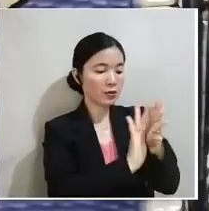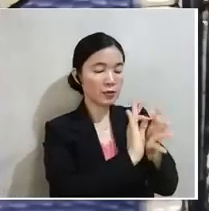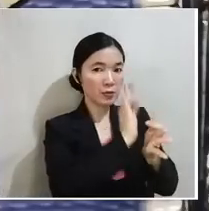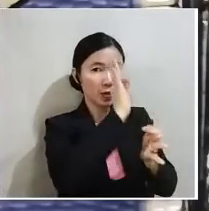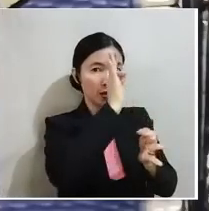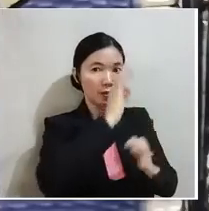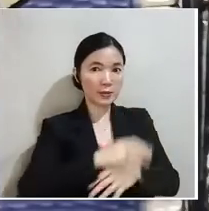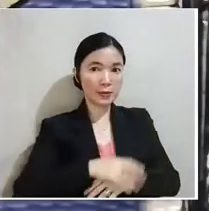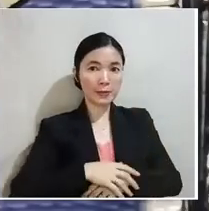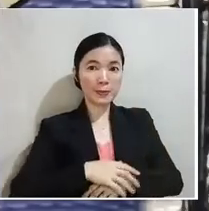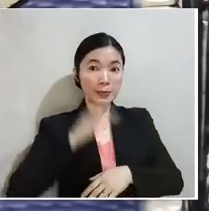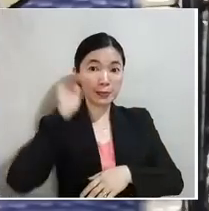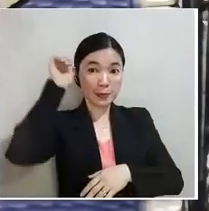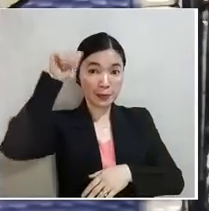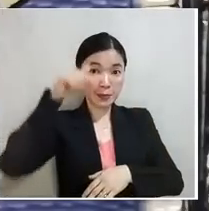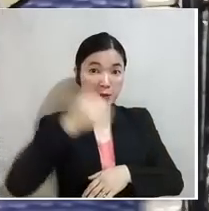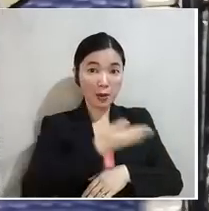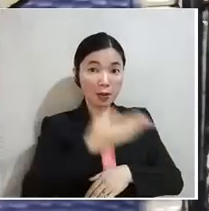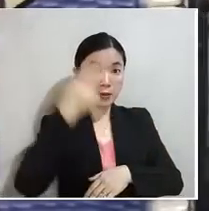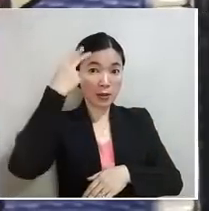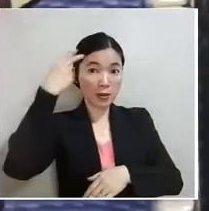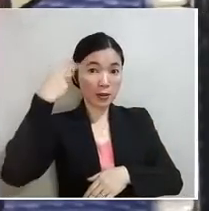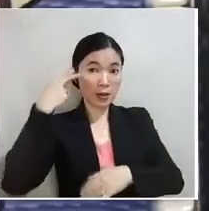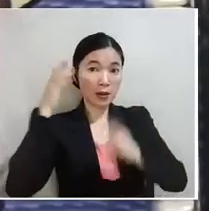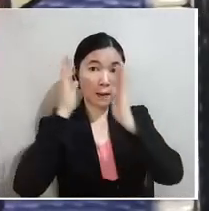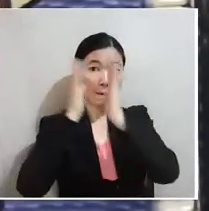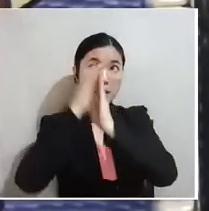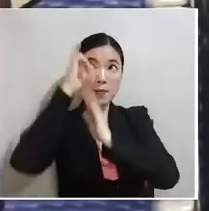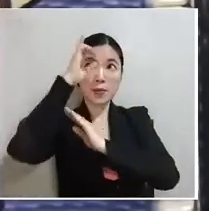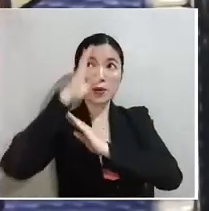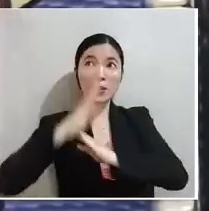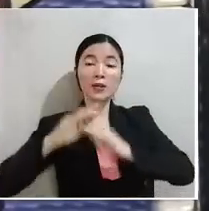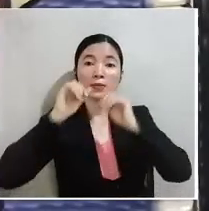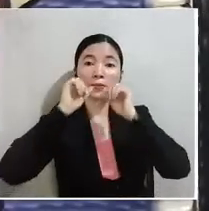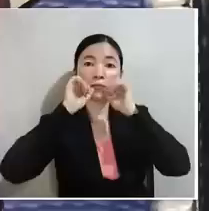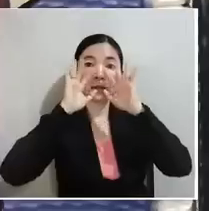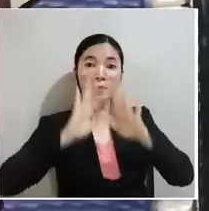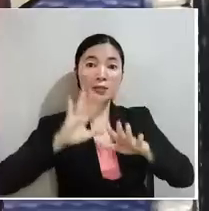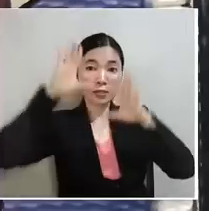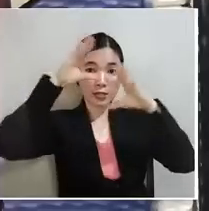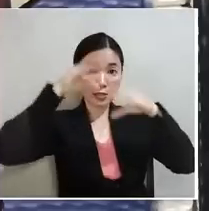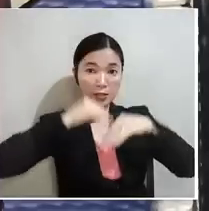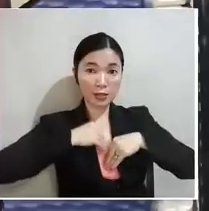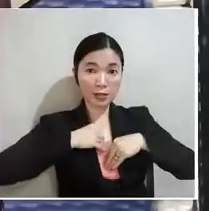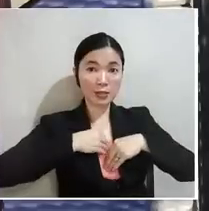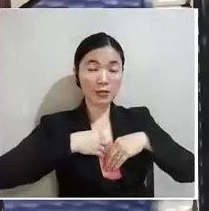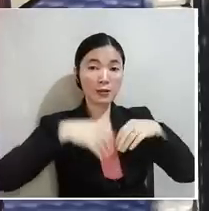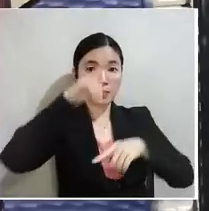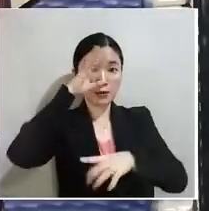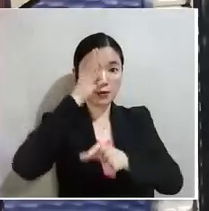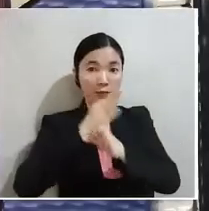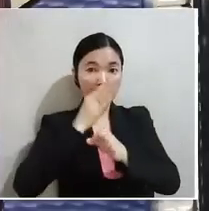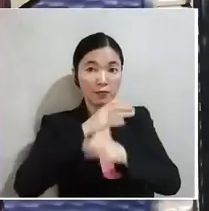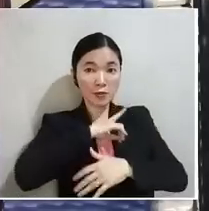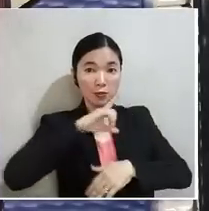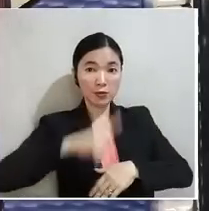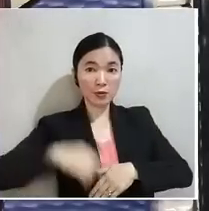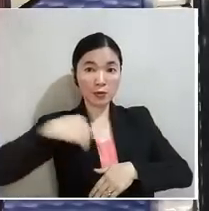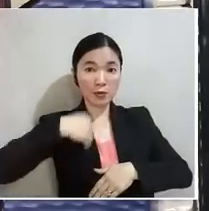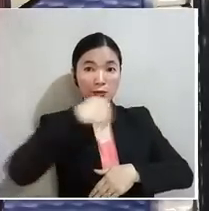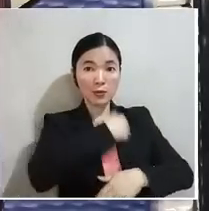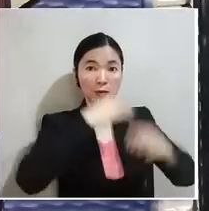Bow your heads and pray for God's blessing. Grant your faithful, O Lord, we pray, to